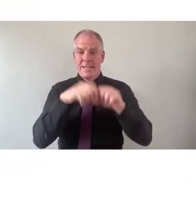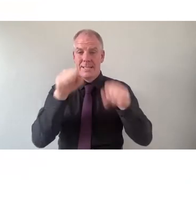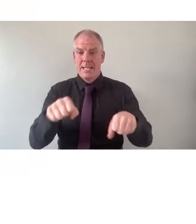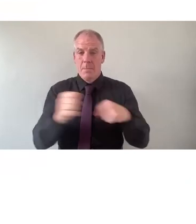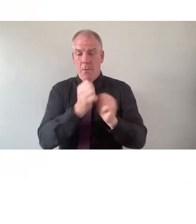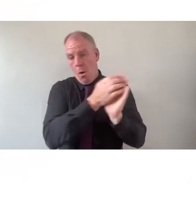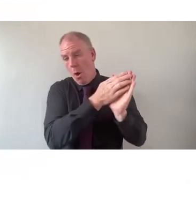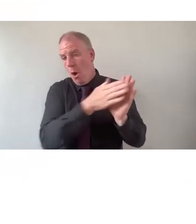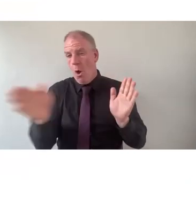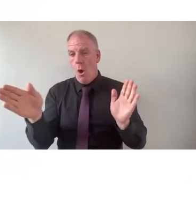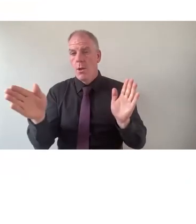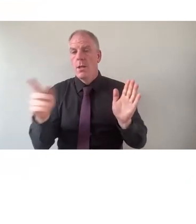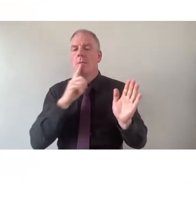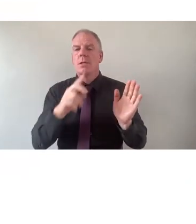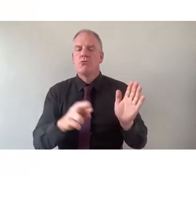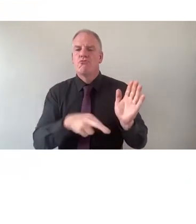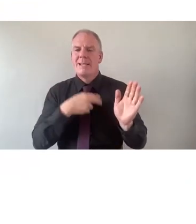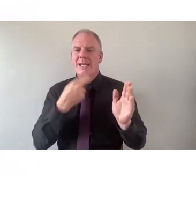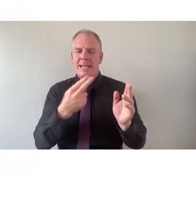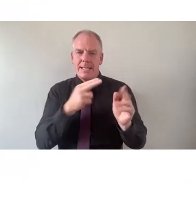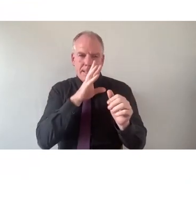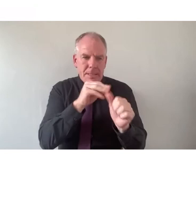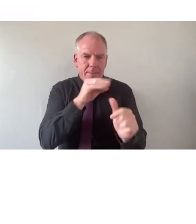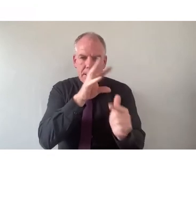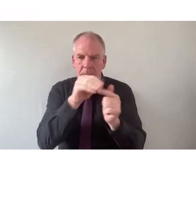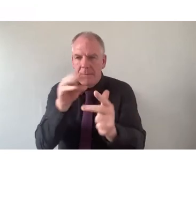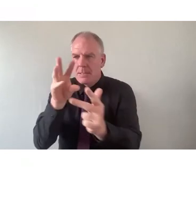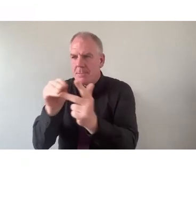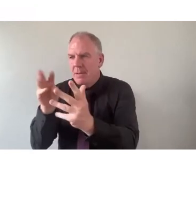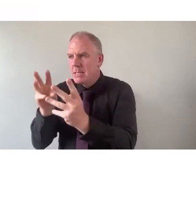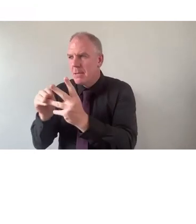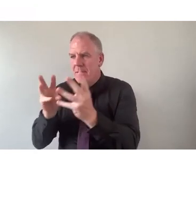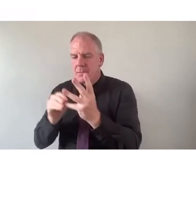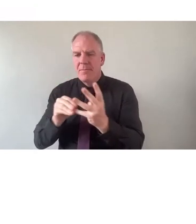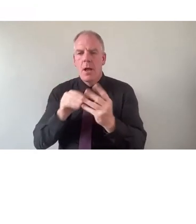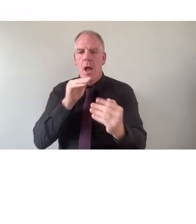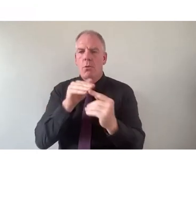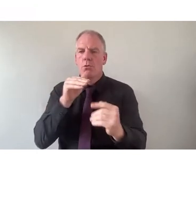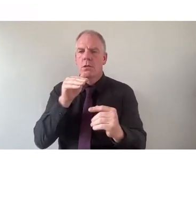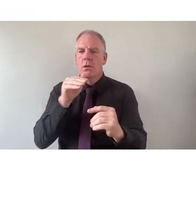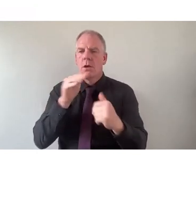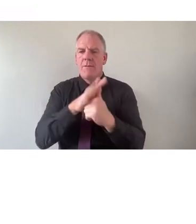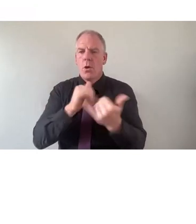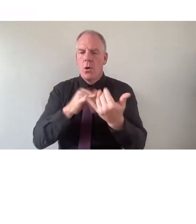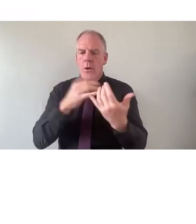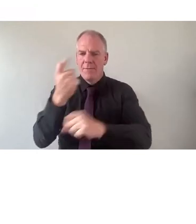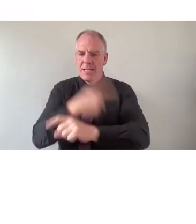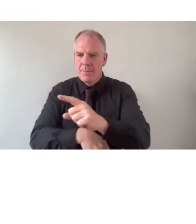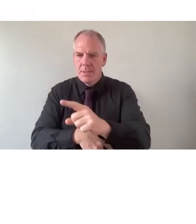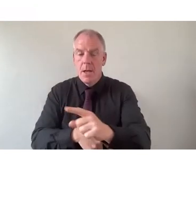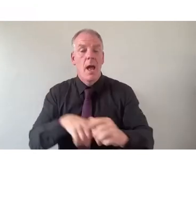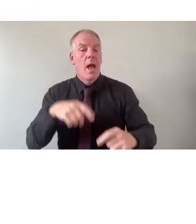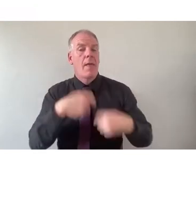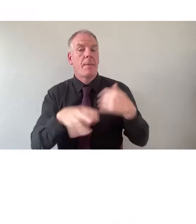a tailored approach is required for some people with disabilities, and whether people working in the intro